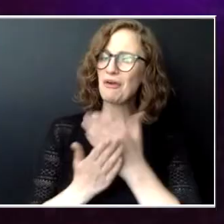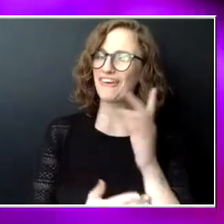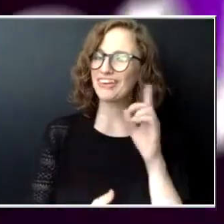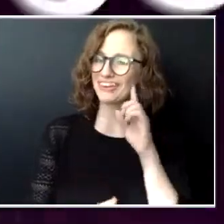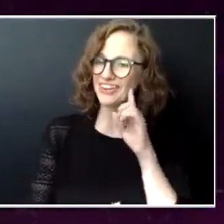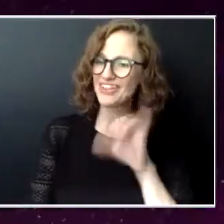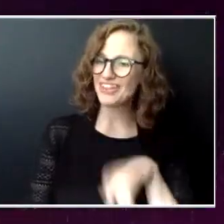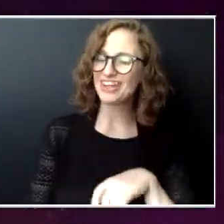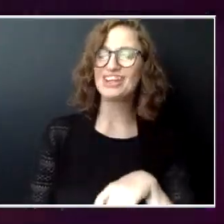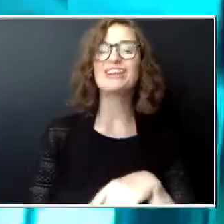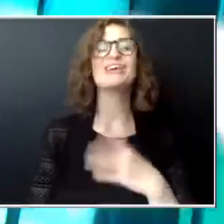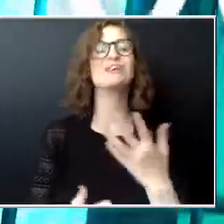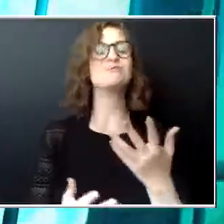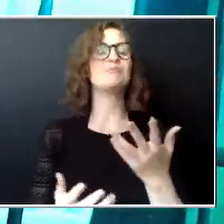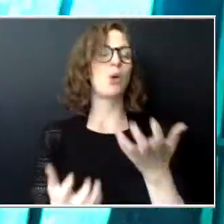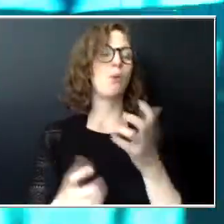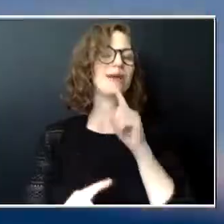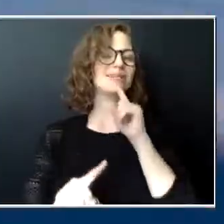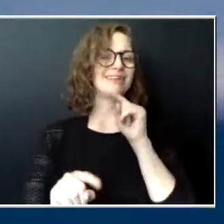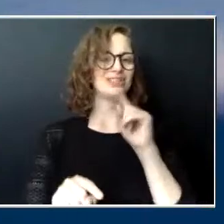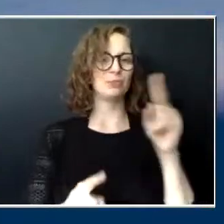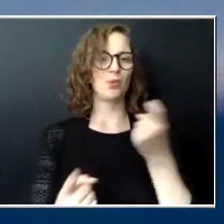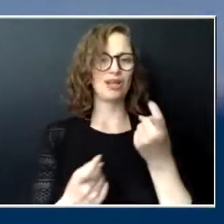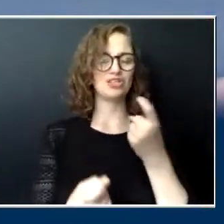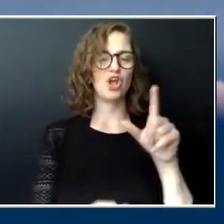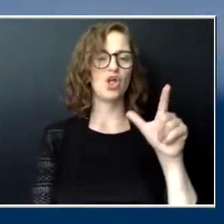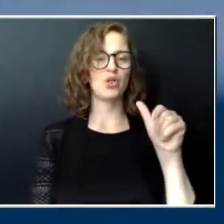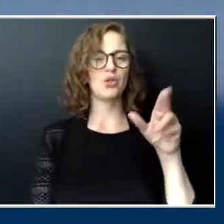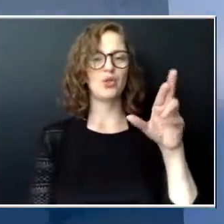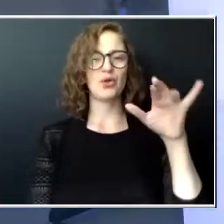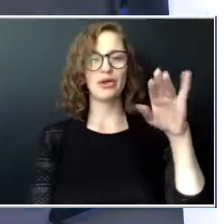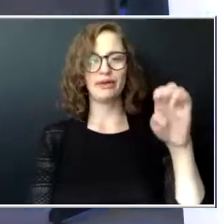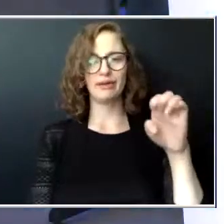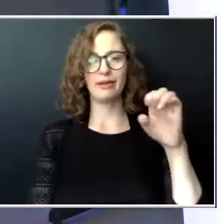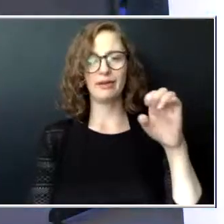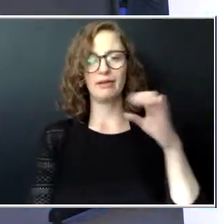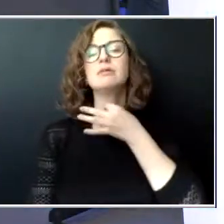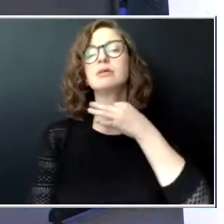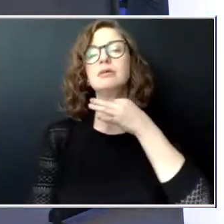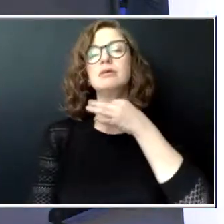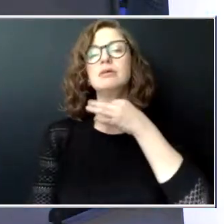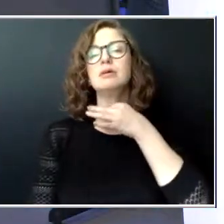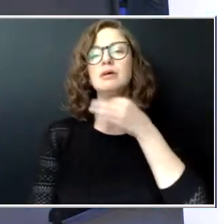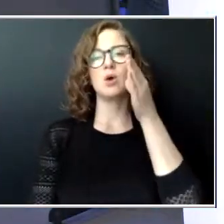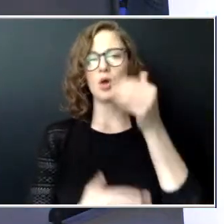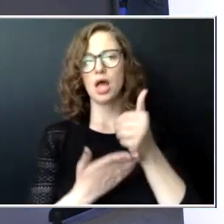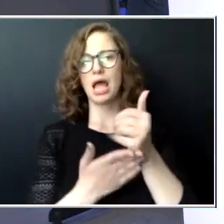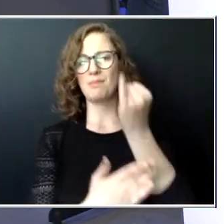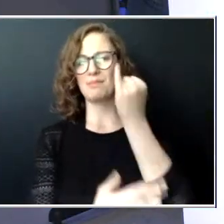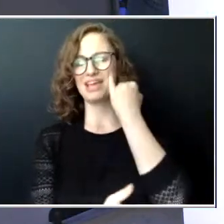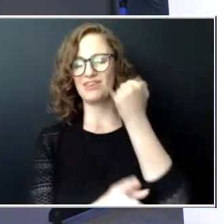this morning. And Lori wants to know, would this help if you are IgA deficient?